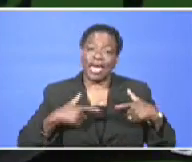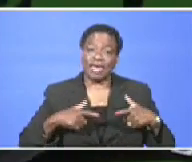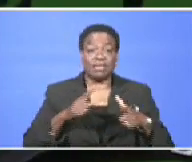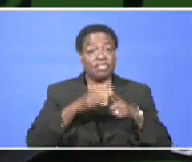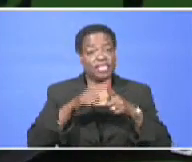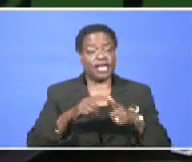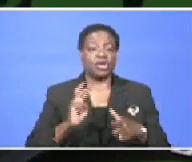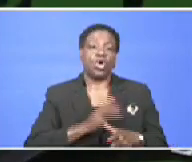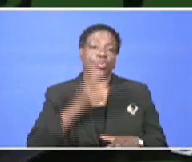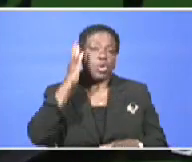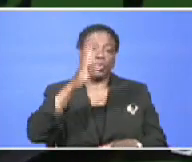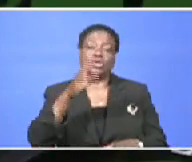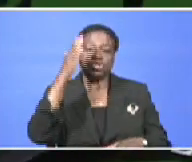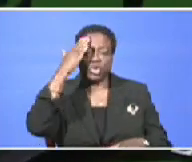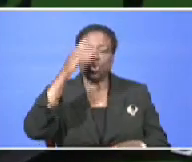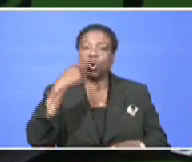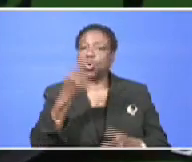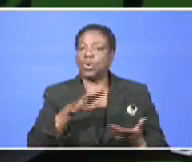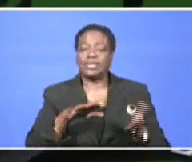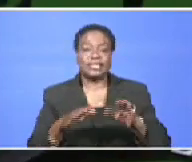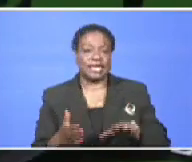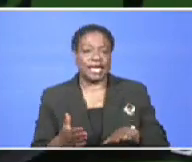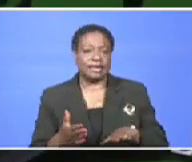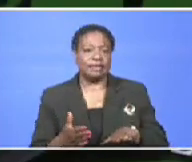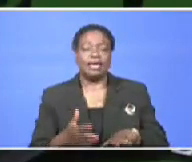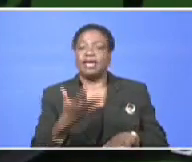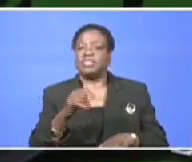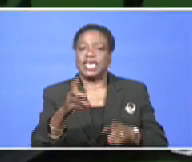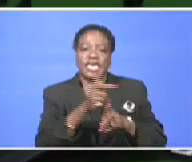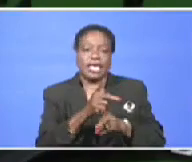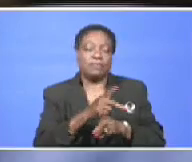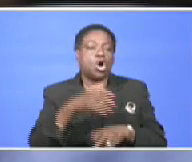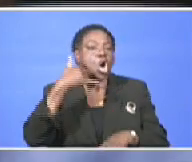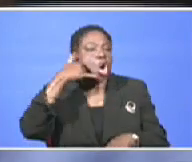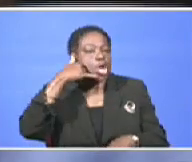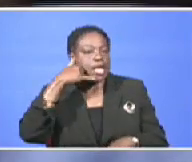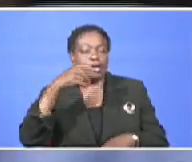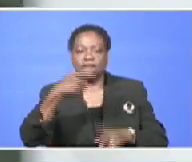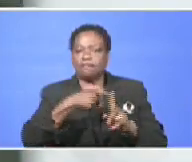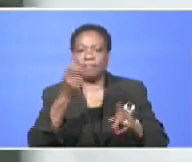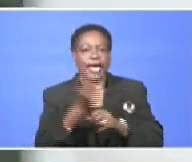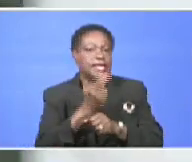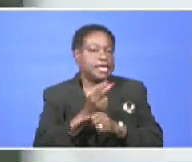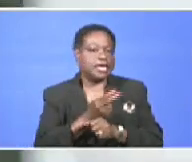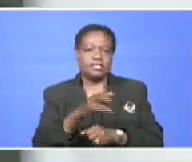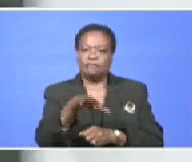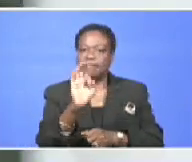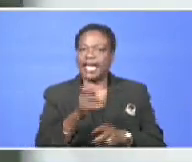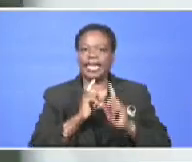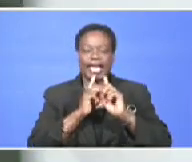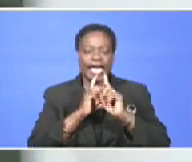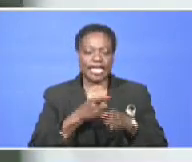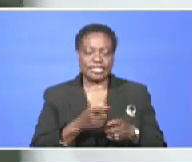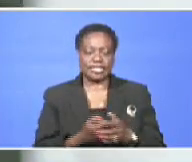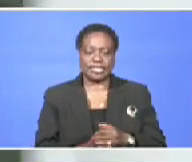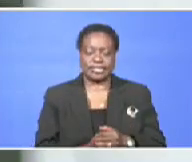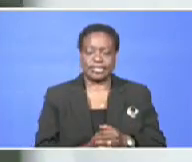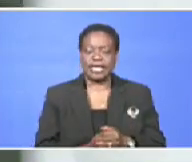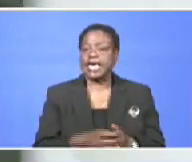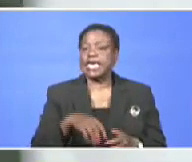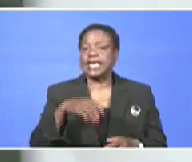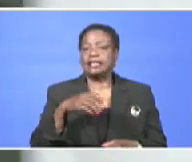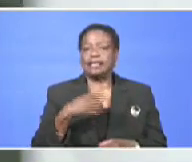dead. They keep calling from Haiti to see if we can give them an answer. The Haitian leader says the country's problem is a complex